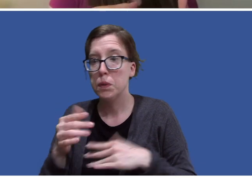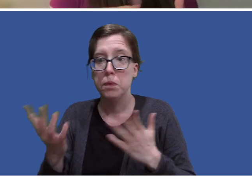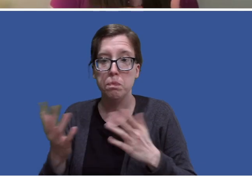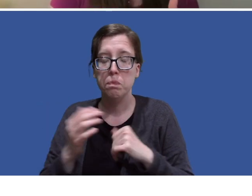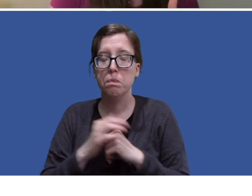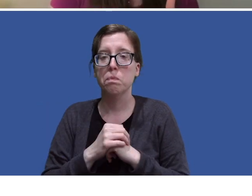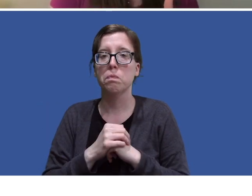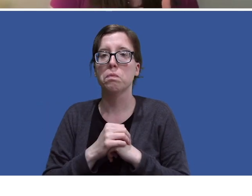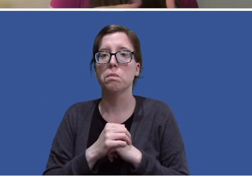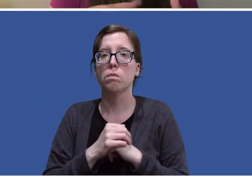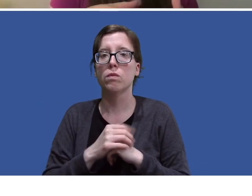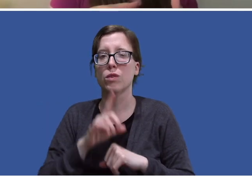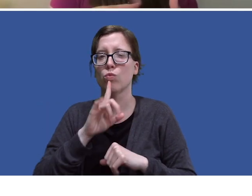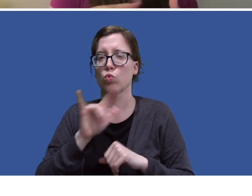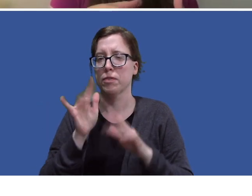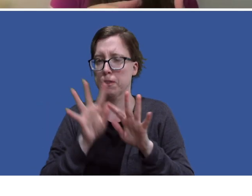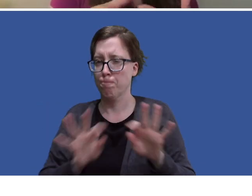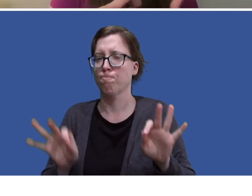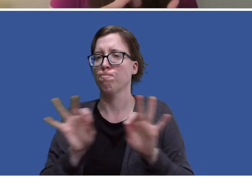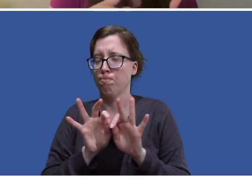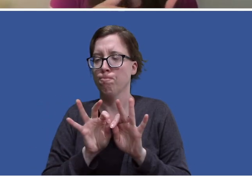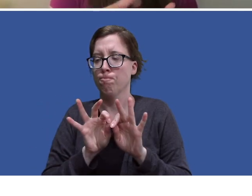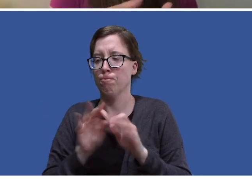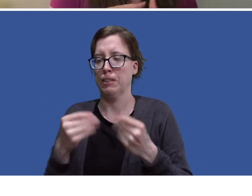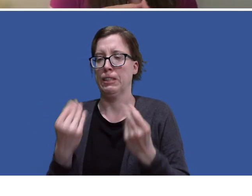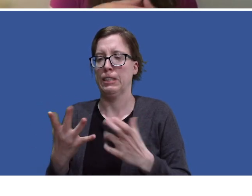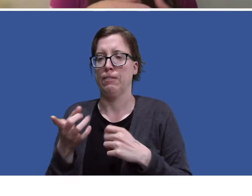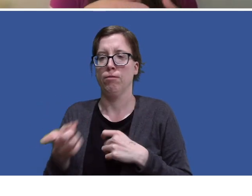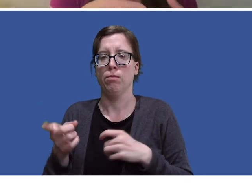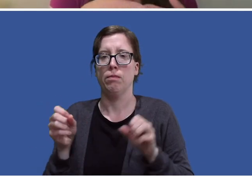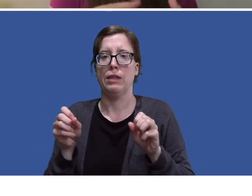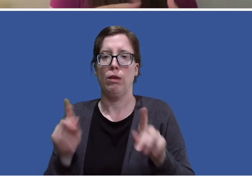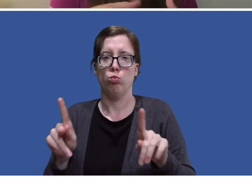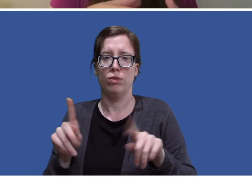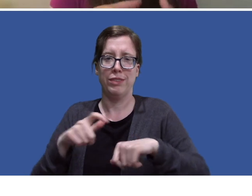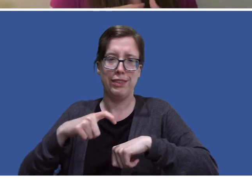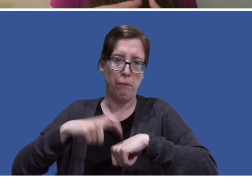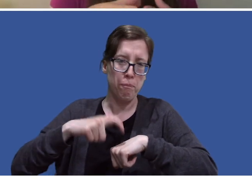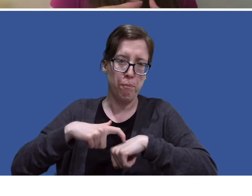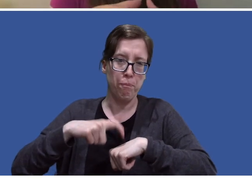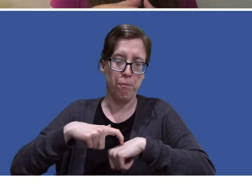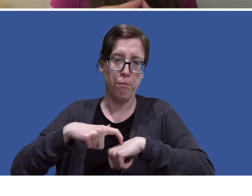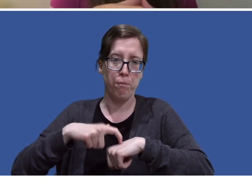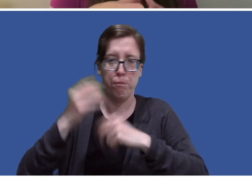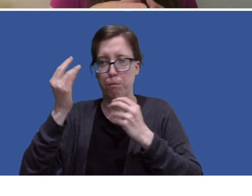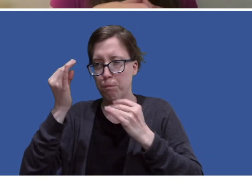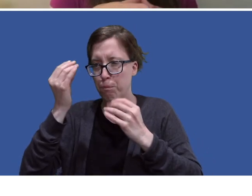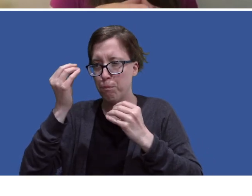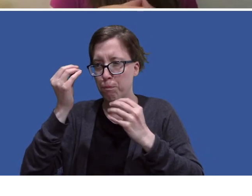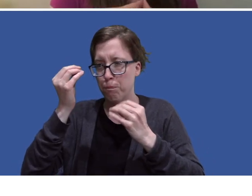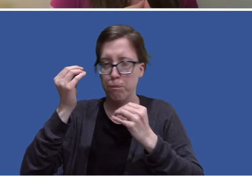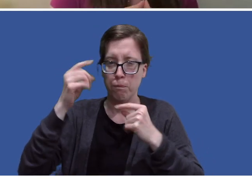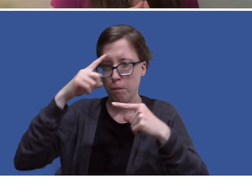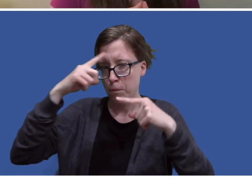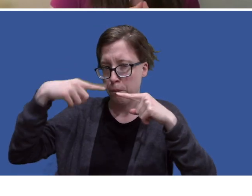that time so that they have an opportunity to be a meaningful member of those discussions as